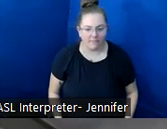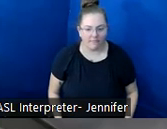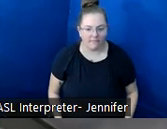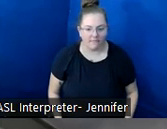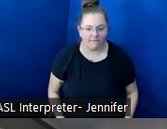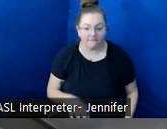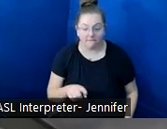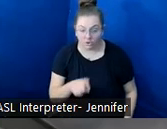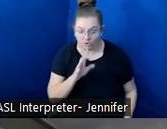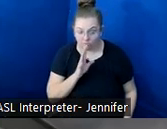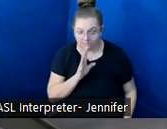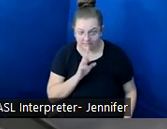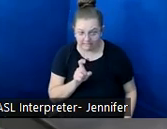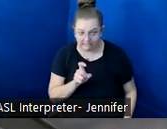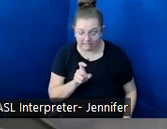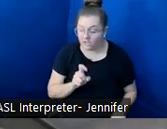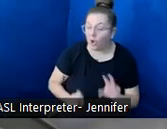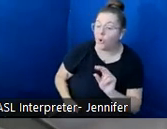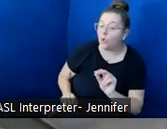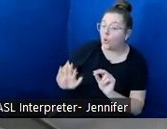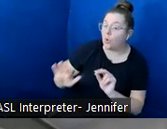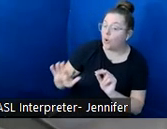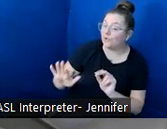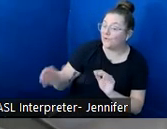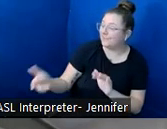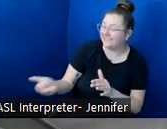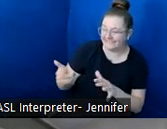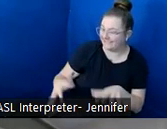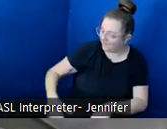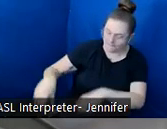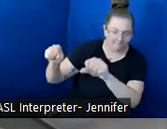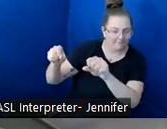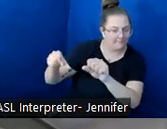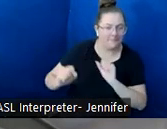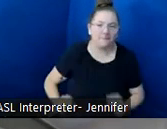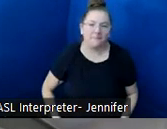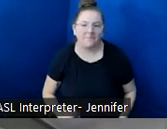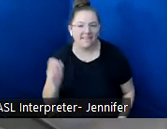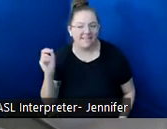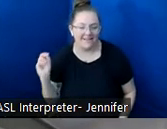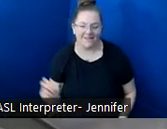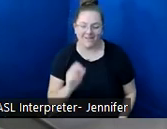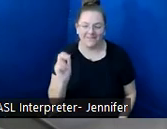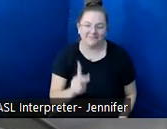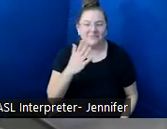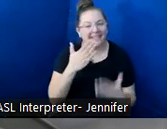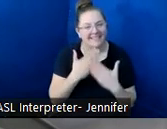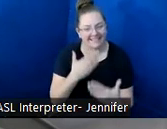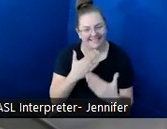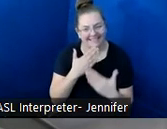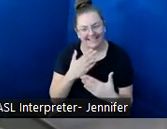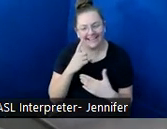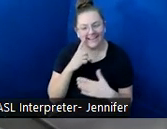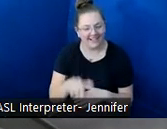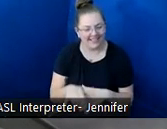Like, are you speaking? No, you're okay. Welcome to take it away. Yep. Okay. Well, thank you. Thank you for this